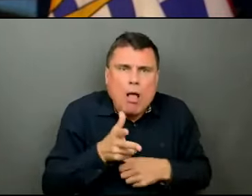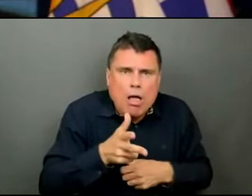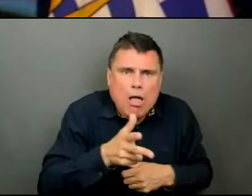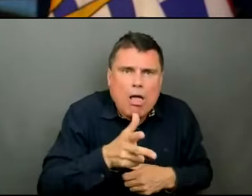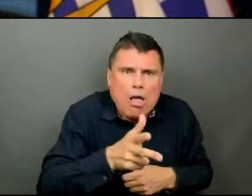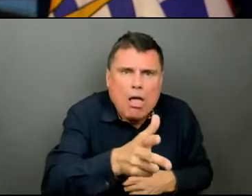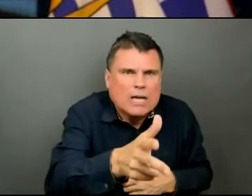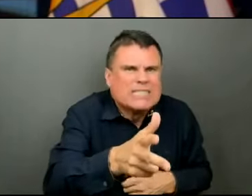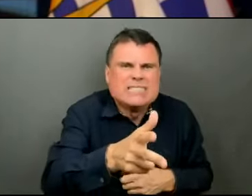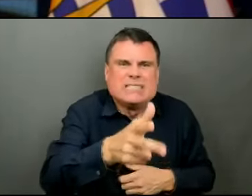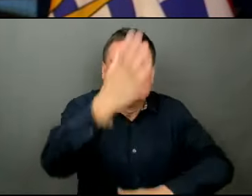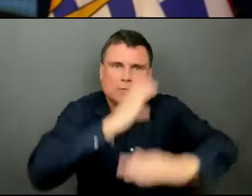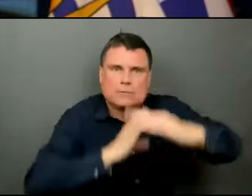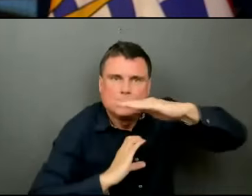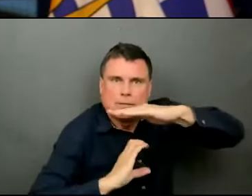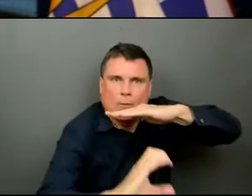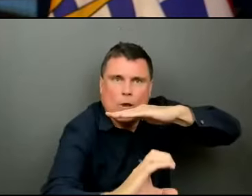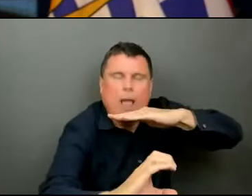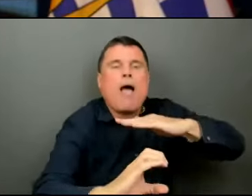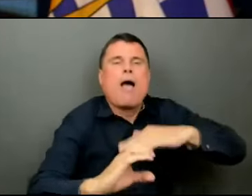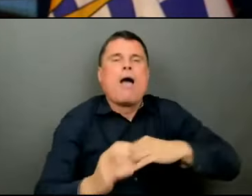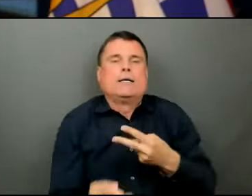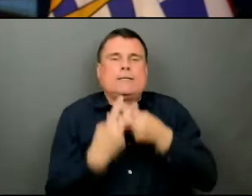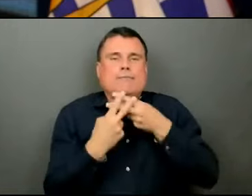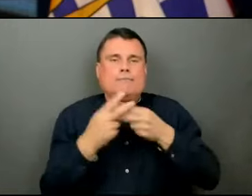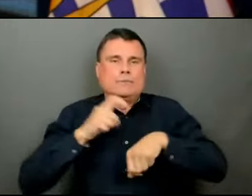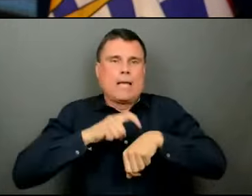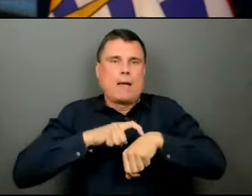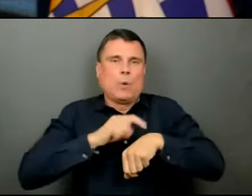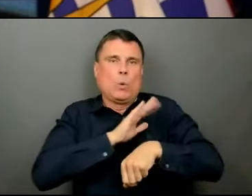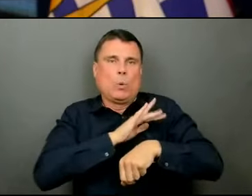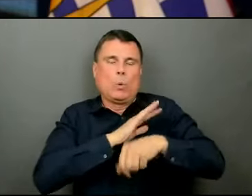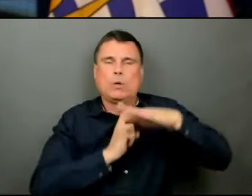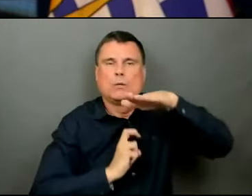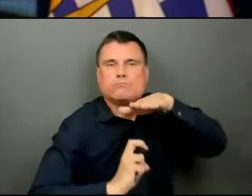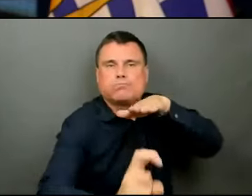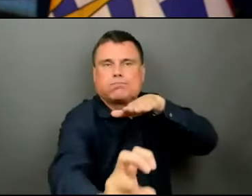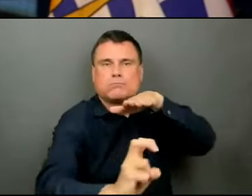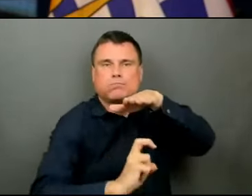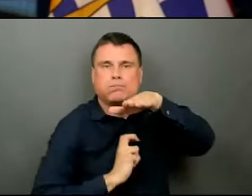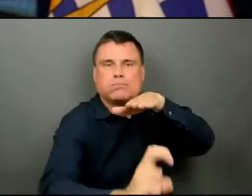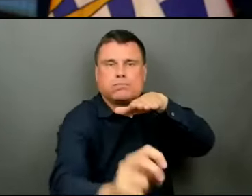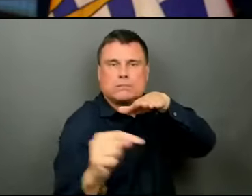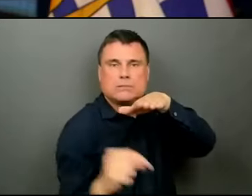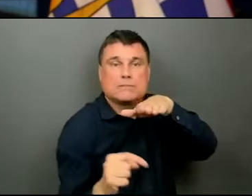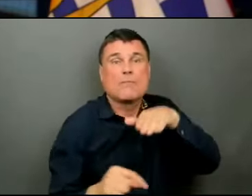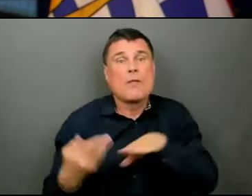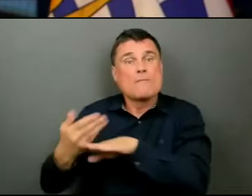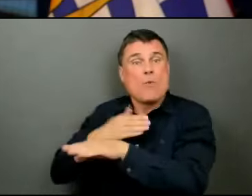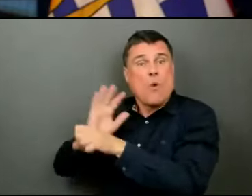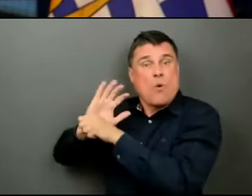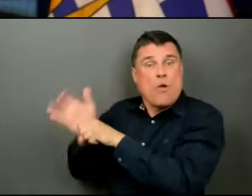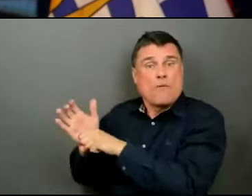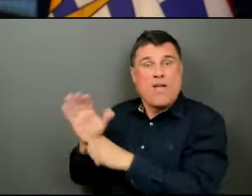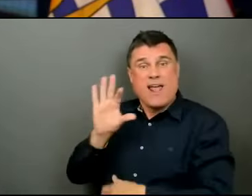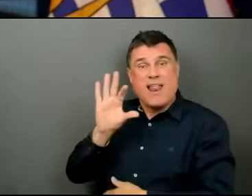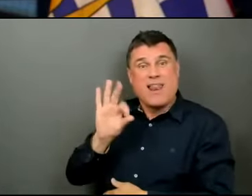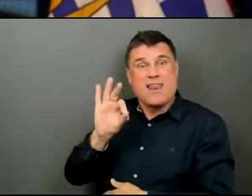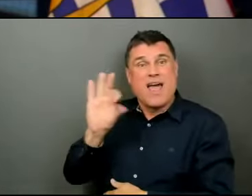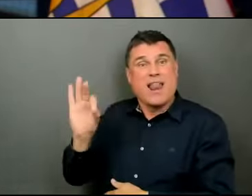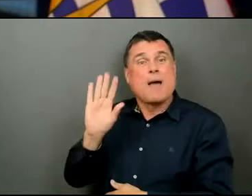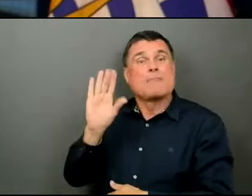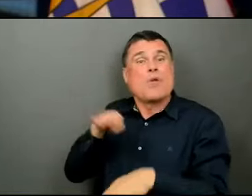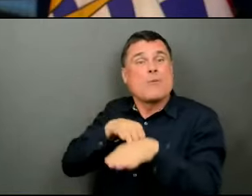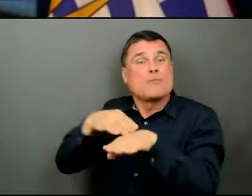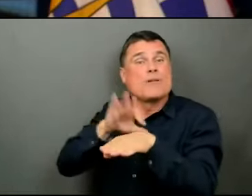of Vancouver and those traveling to the city to work. Prior to COVID-19, the 99B line route along Broadway was